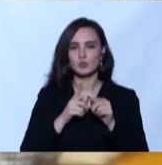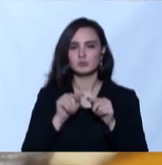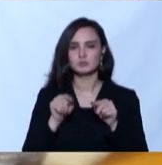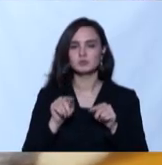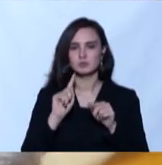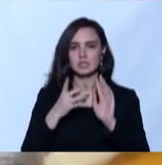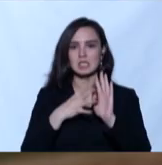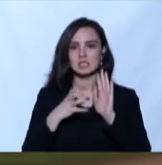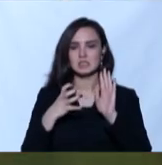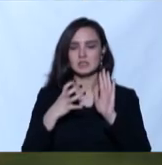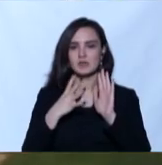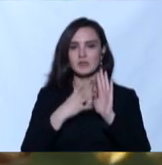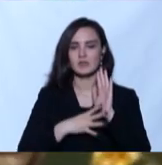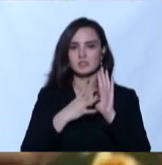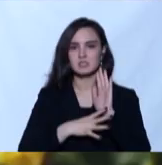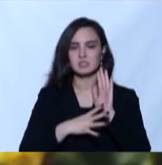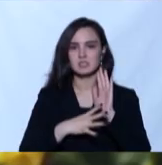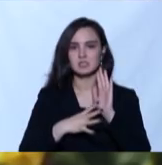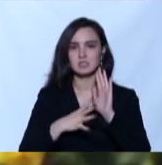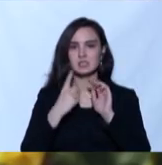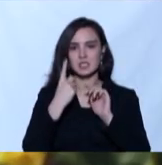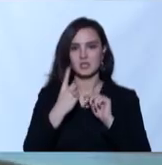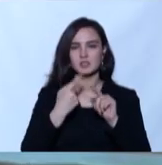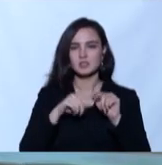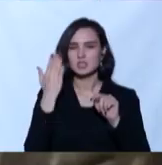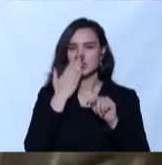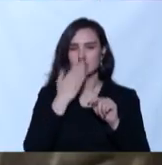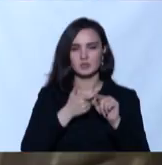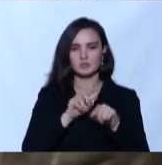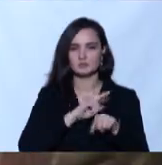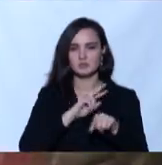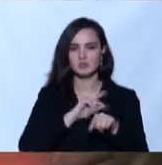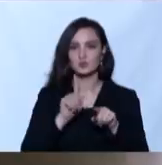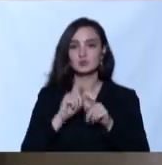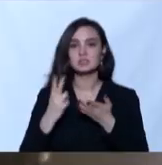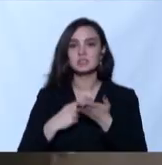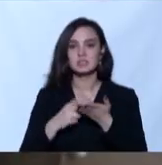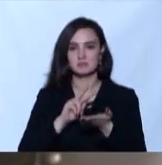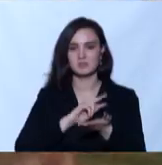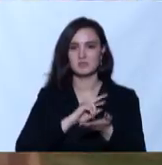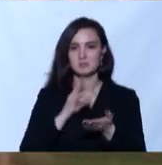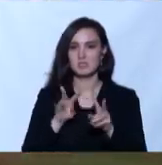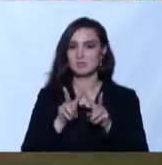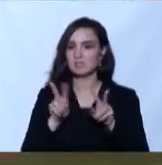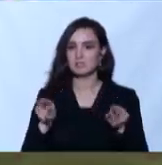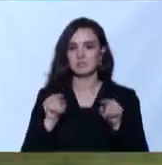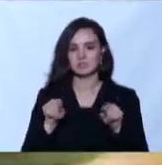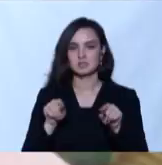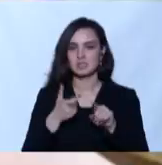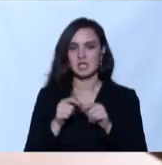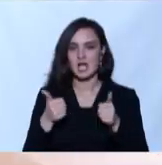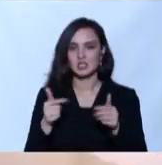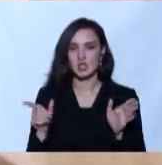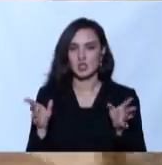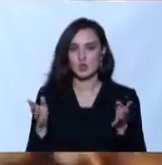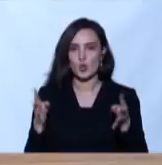released in 1939. I love this movie. It's so much fun. I love the book also, but together it's even a better combination. You